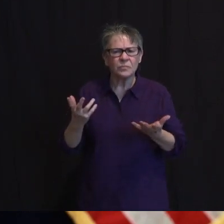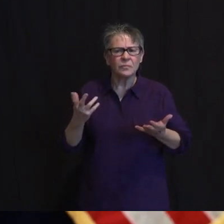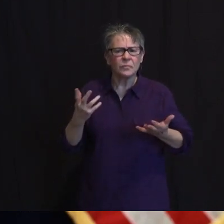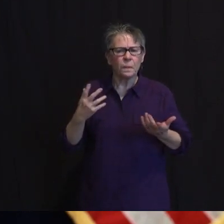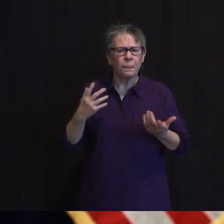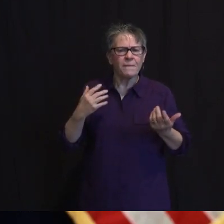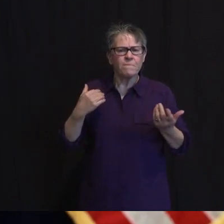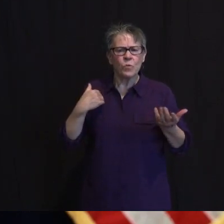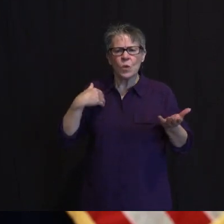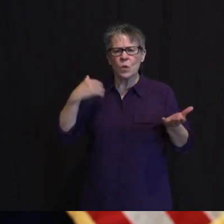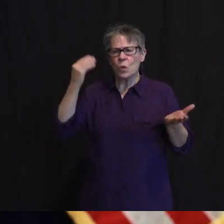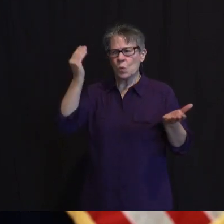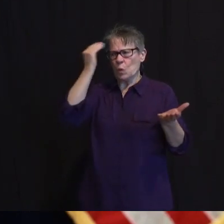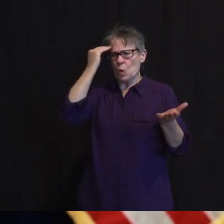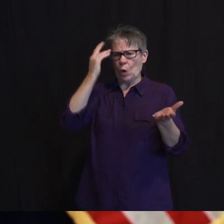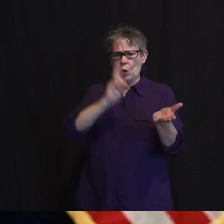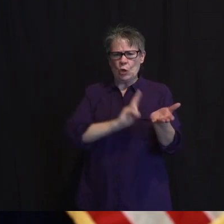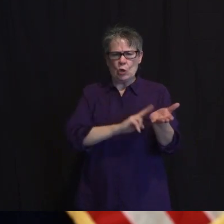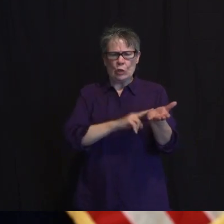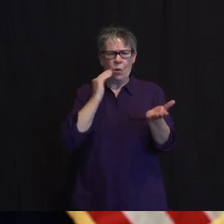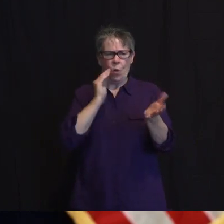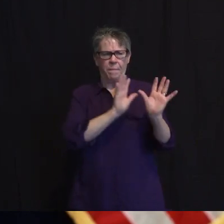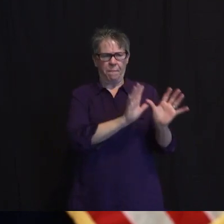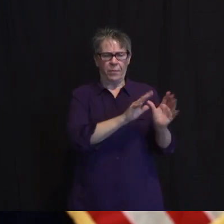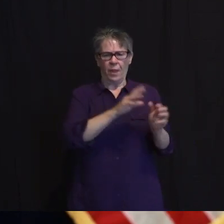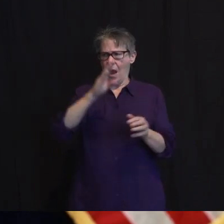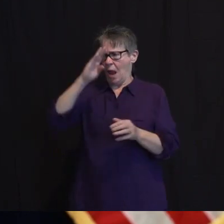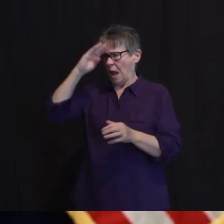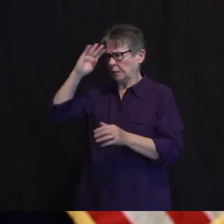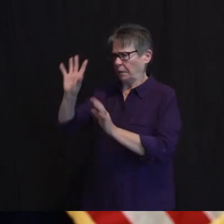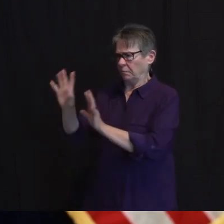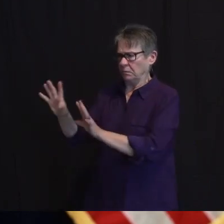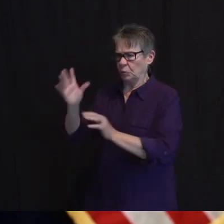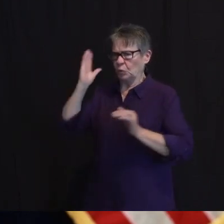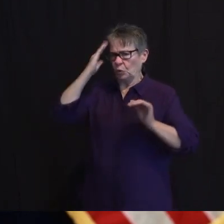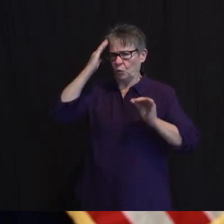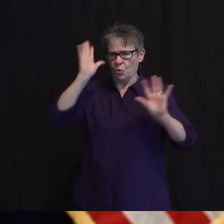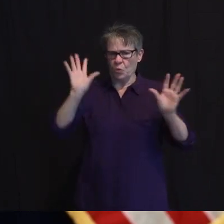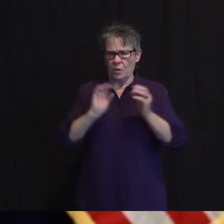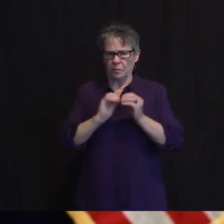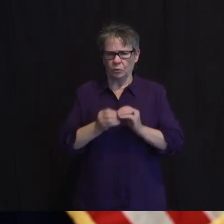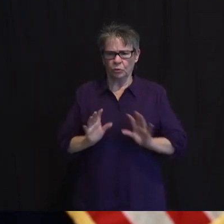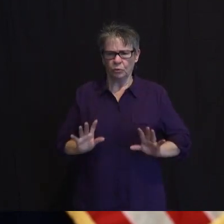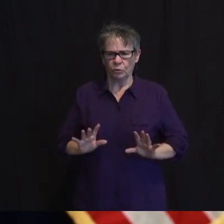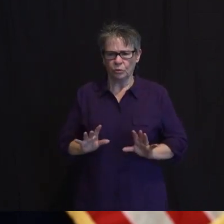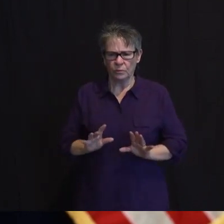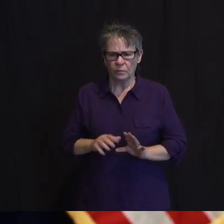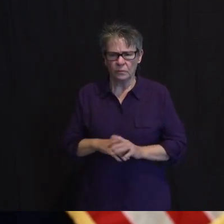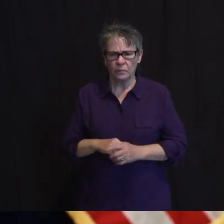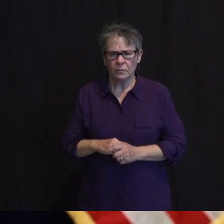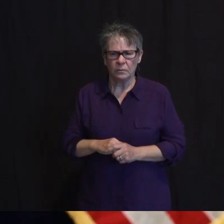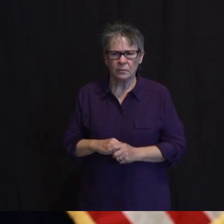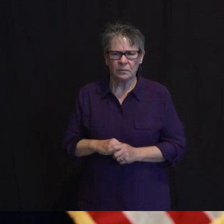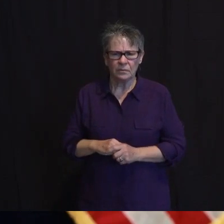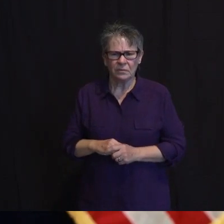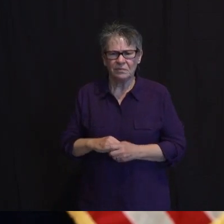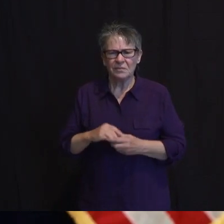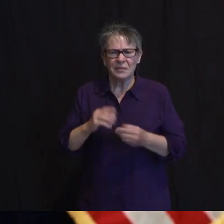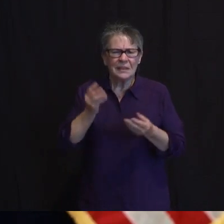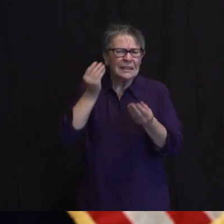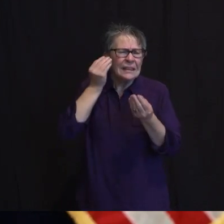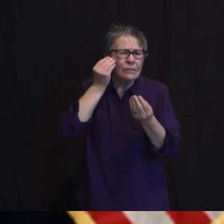So Dan, Brian, maybe we could get back to John on that one. Thank you.